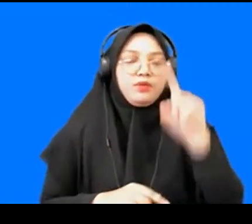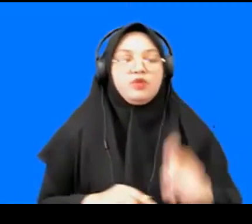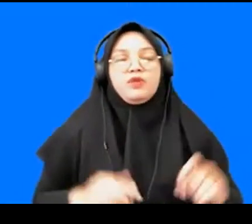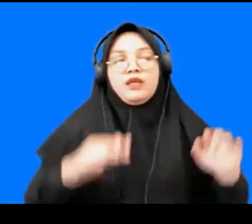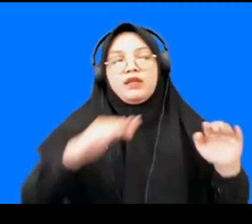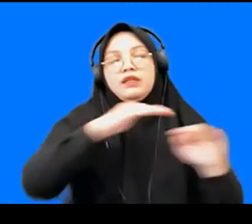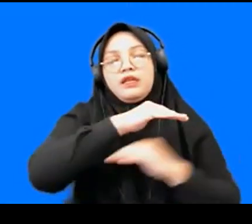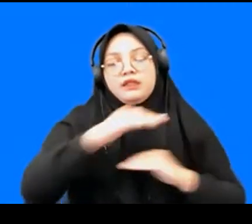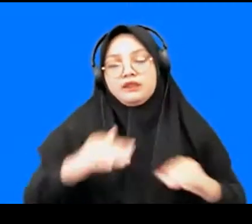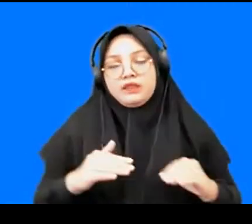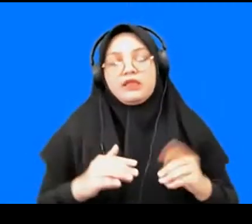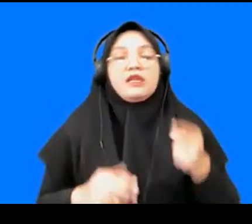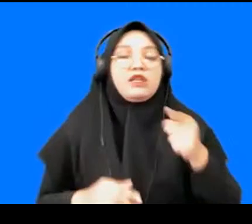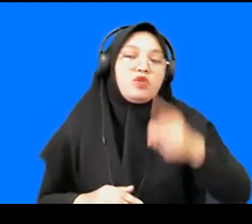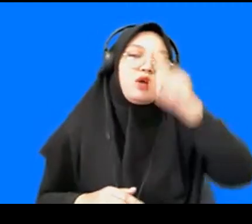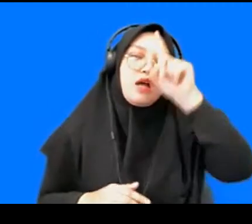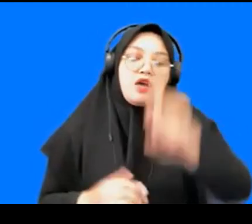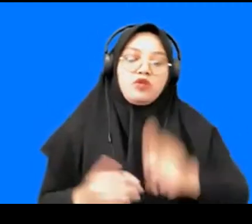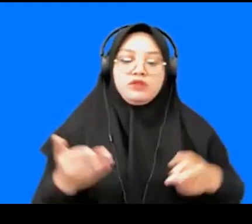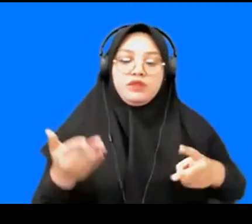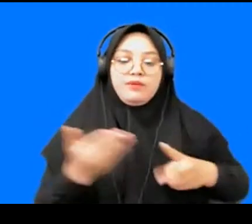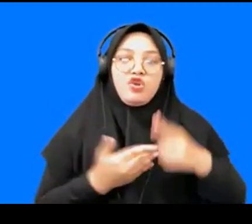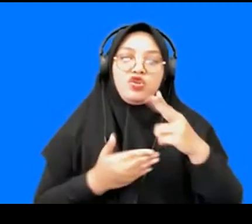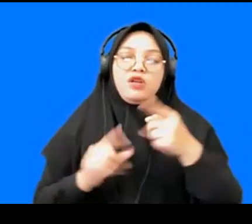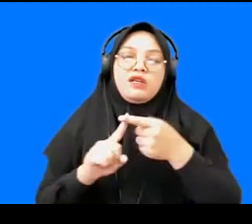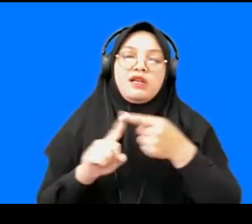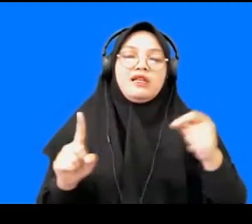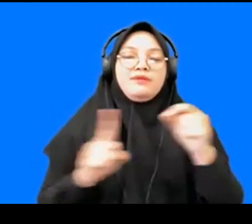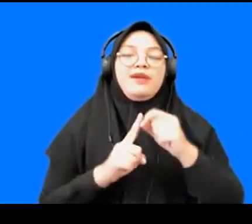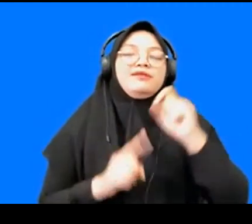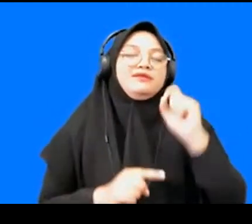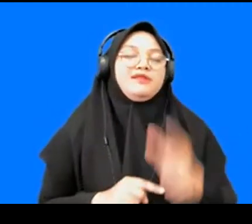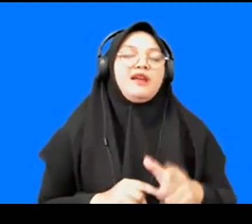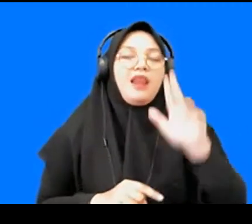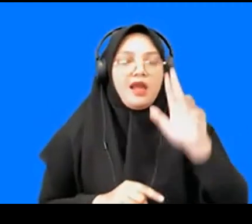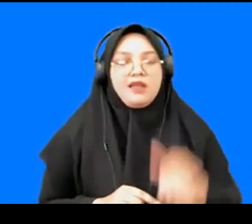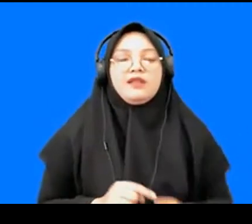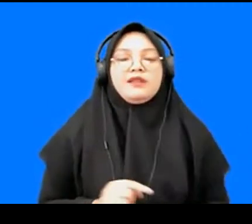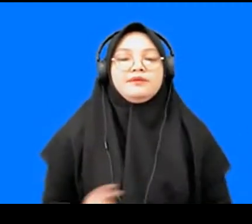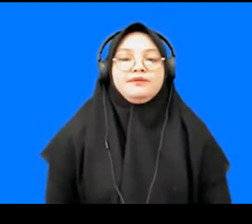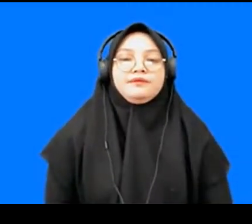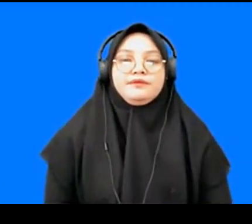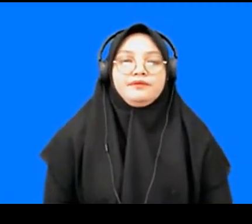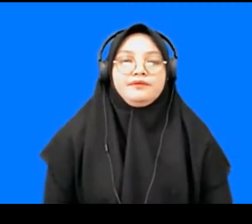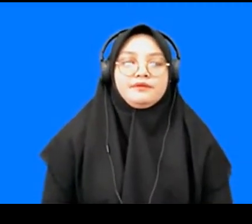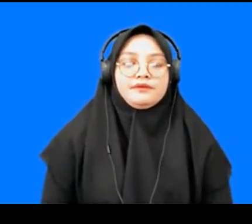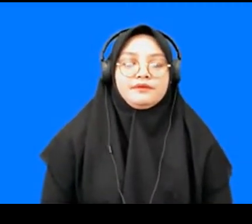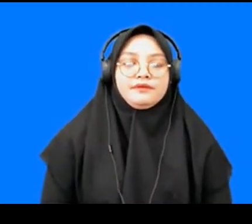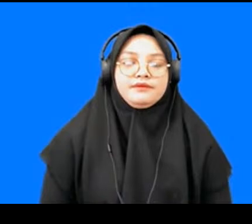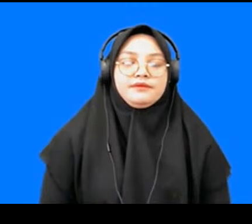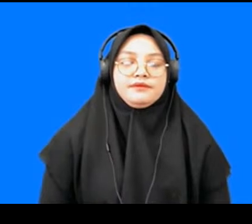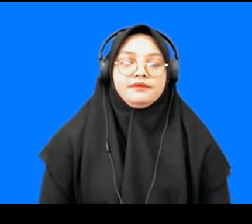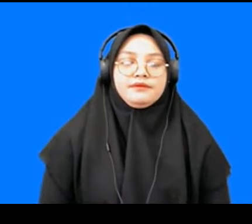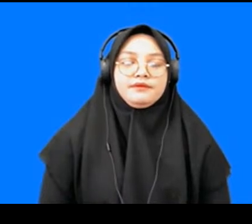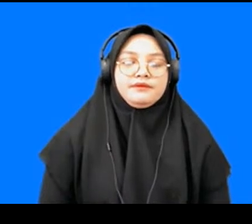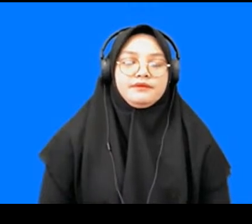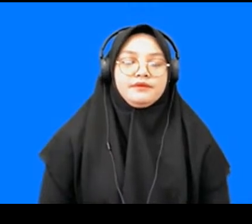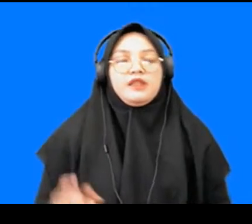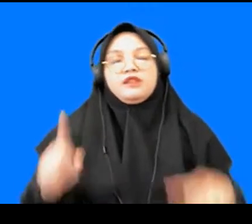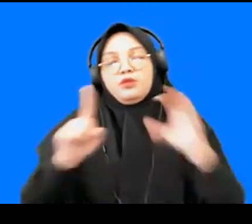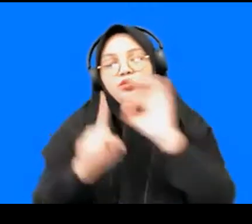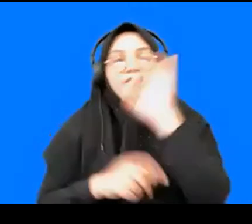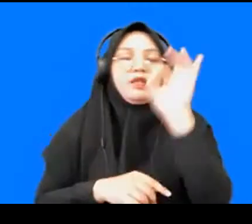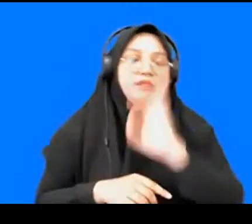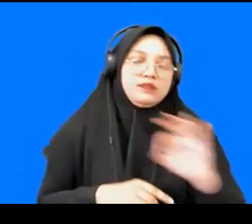that the value-added tax here in Indonesia is 11% or 10%, but to be increased by 1%.